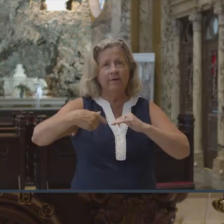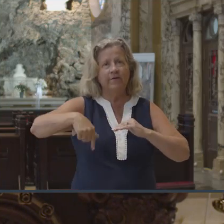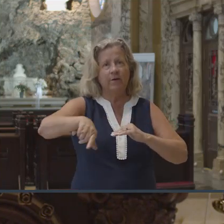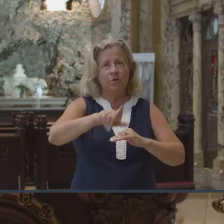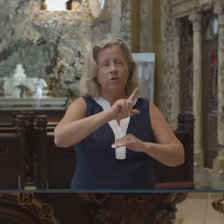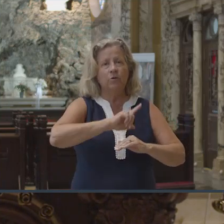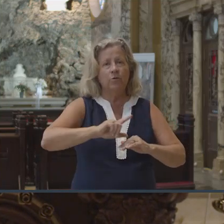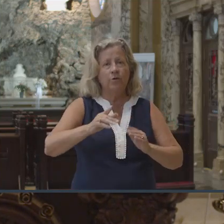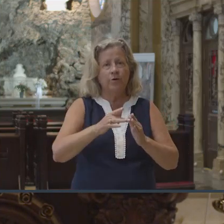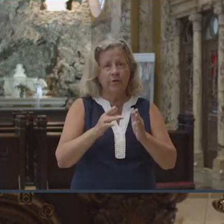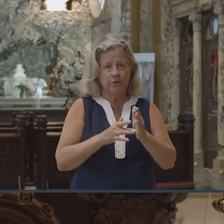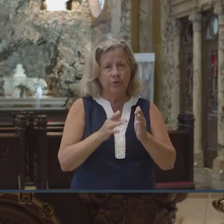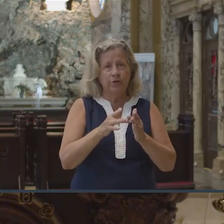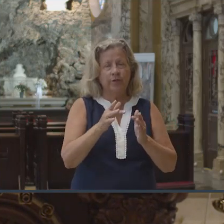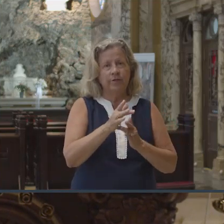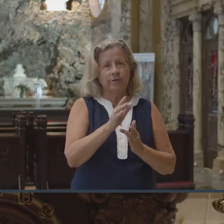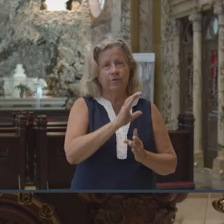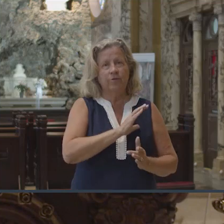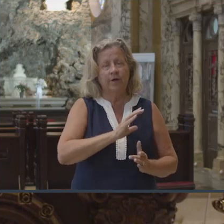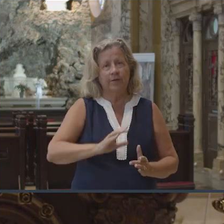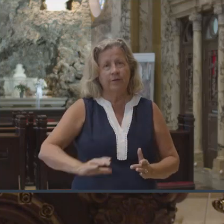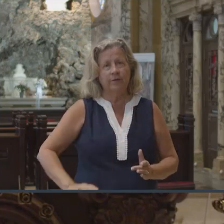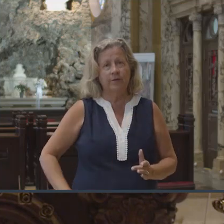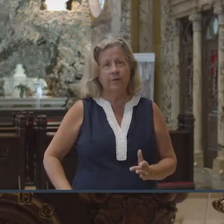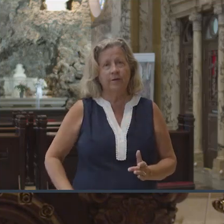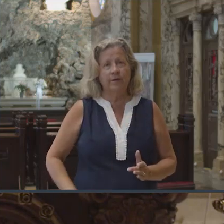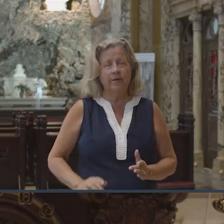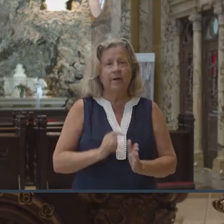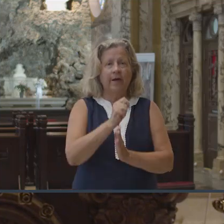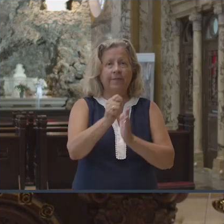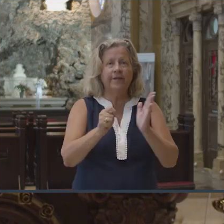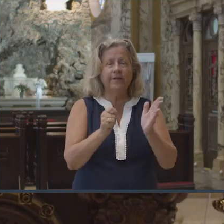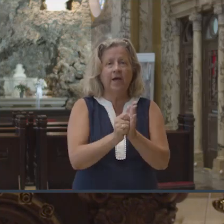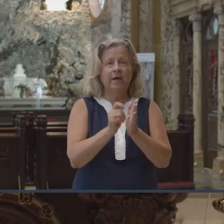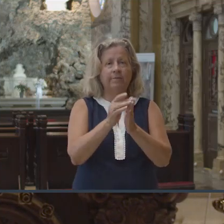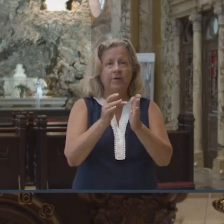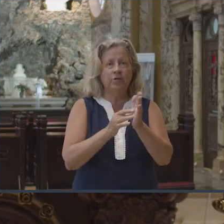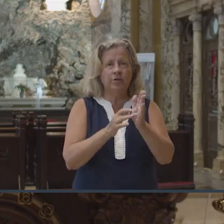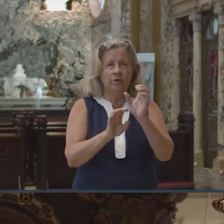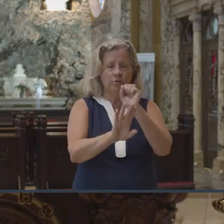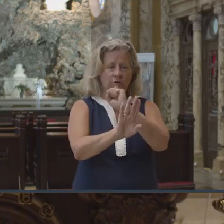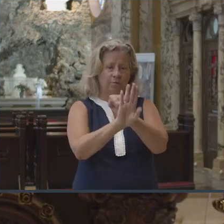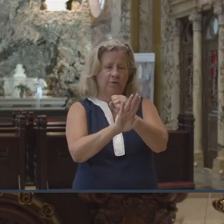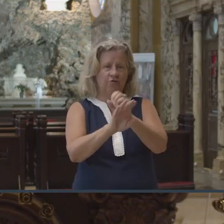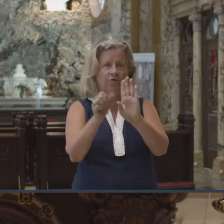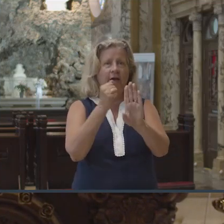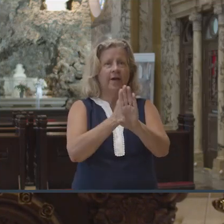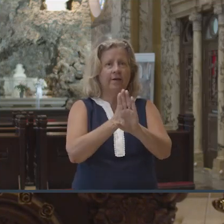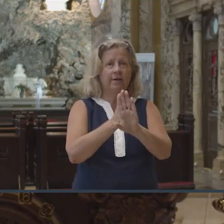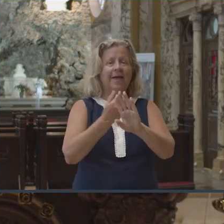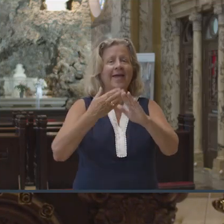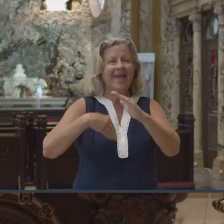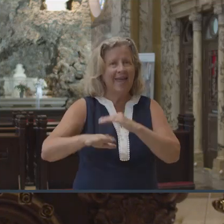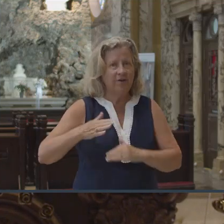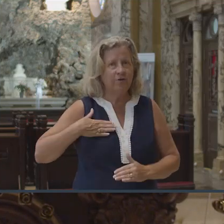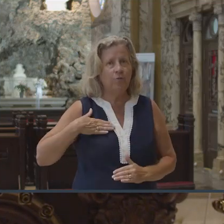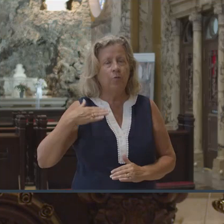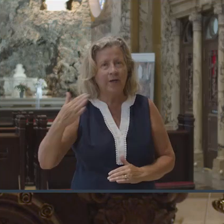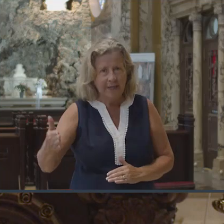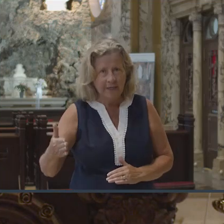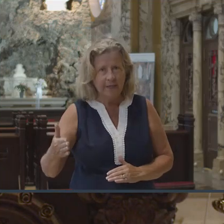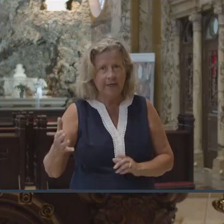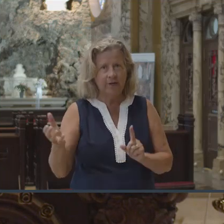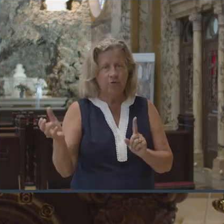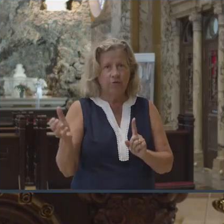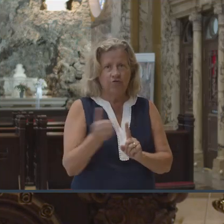Lord Jesus Christ. At the time he was betrayed and entered willingly into his passion, Jesus took